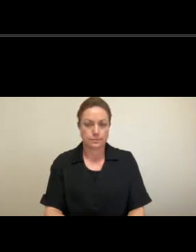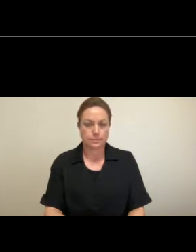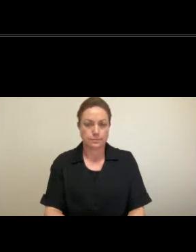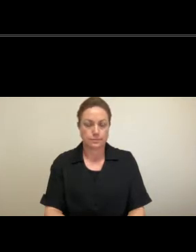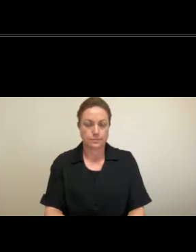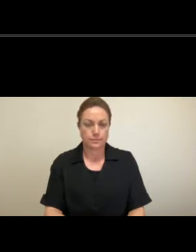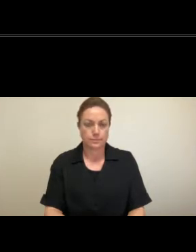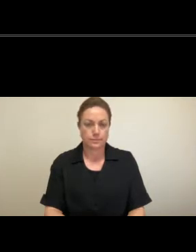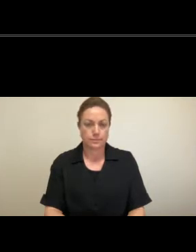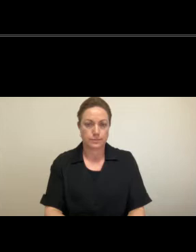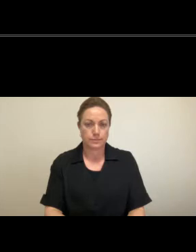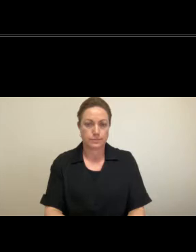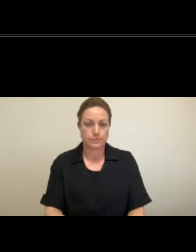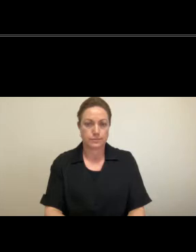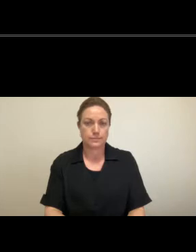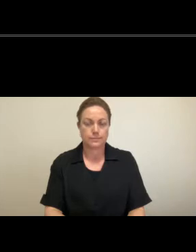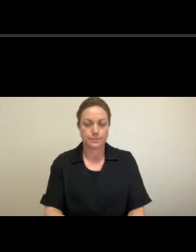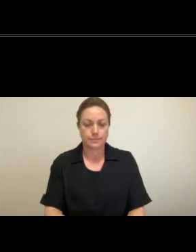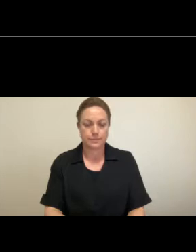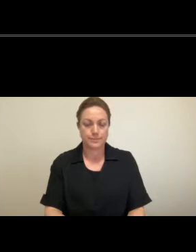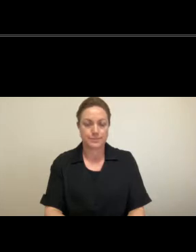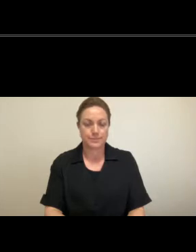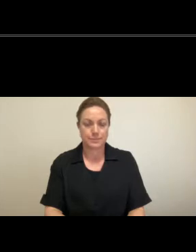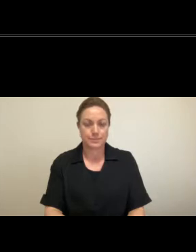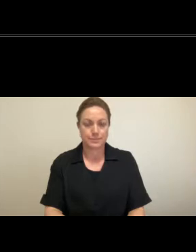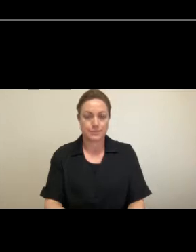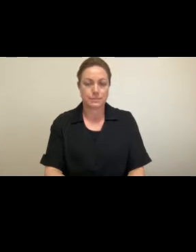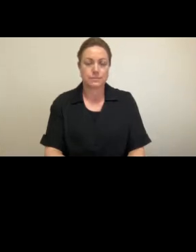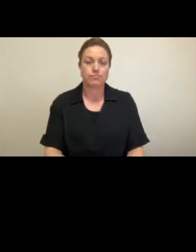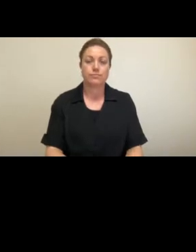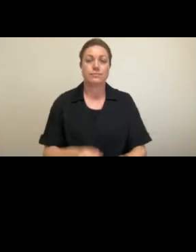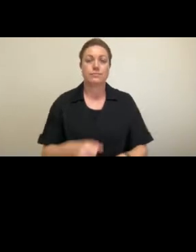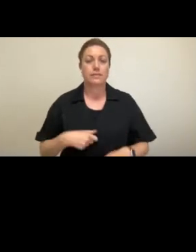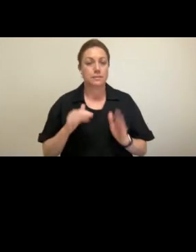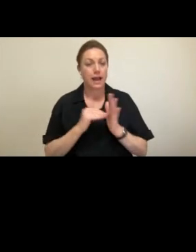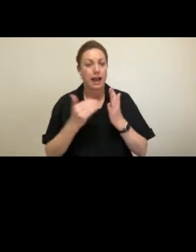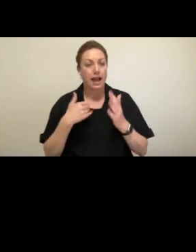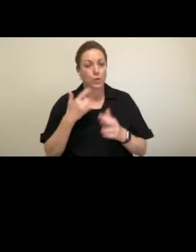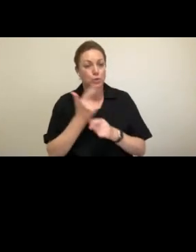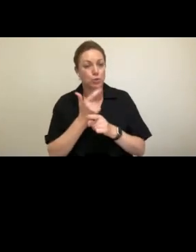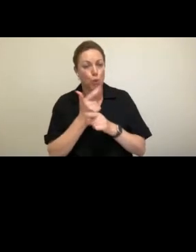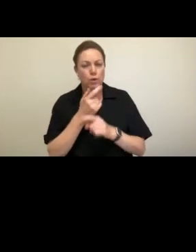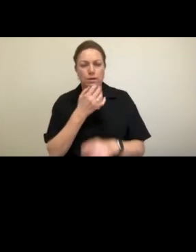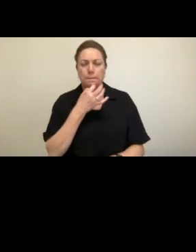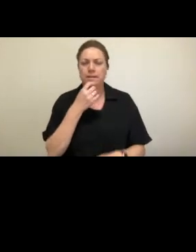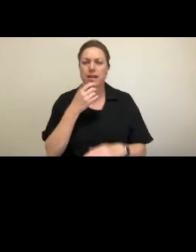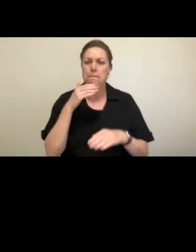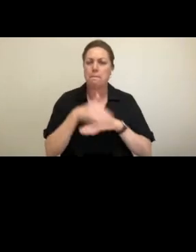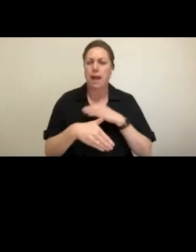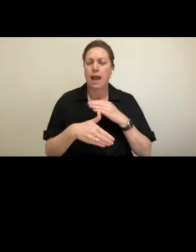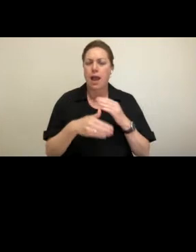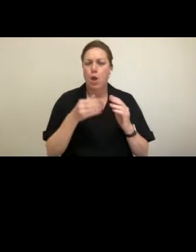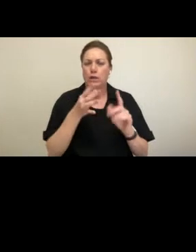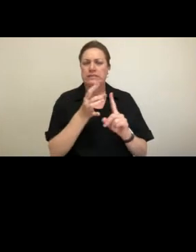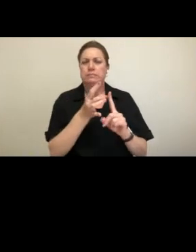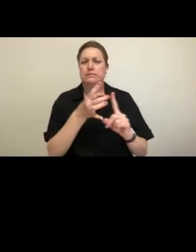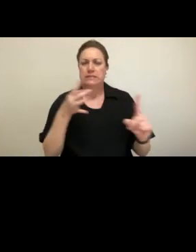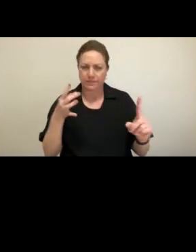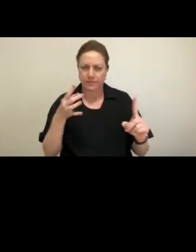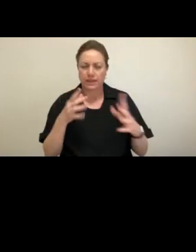Jane. I'm now just going to talk a little bit about the specific Western Sydney Airport